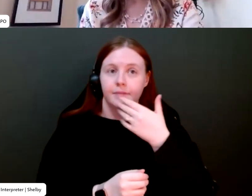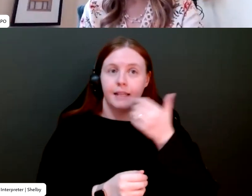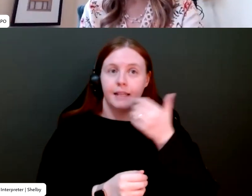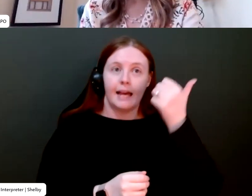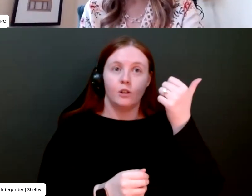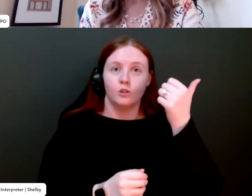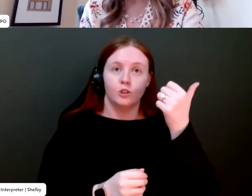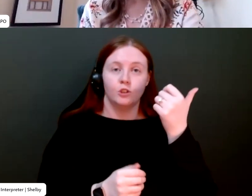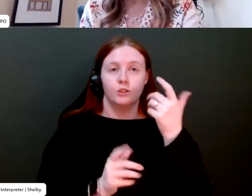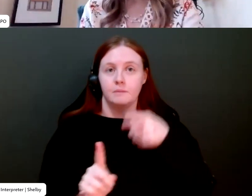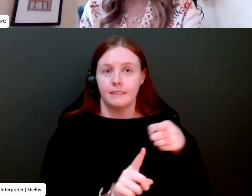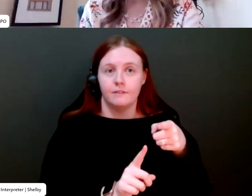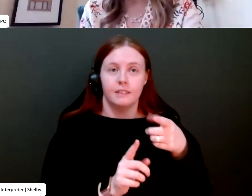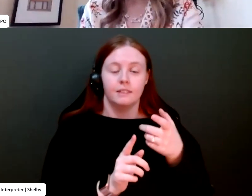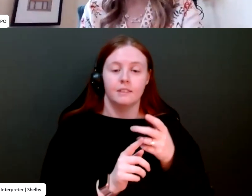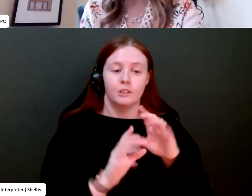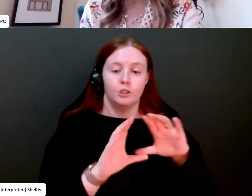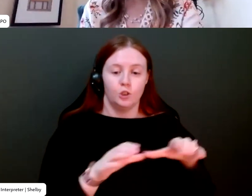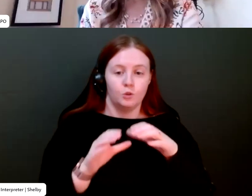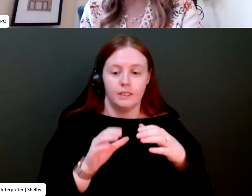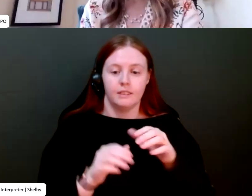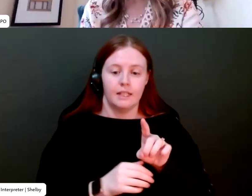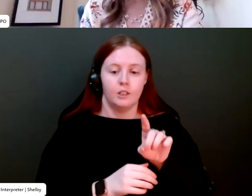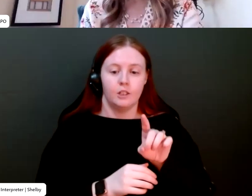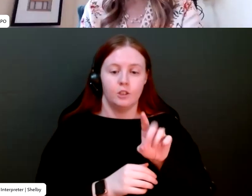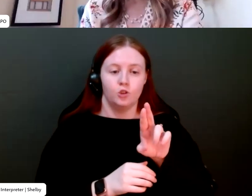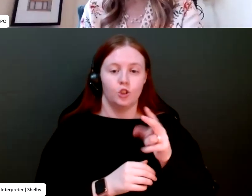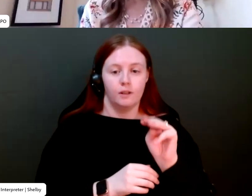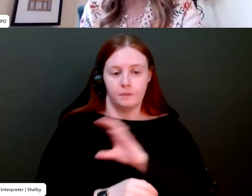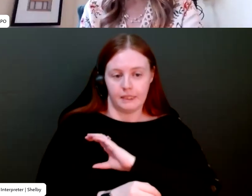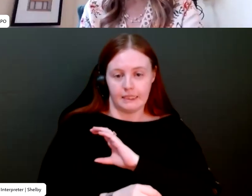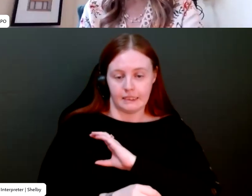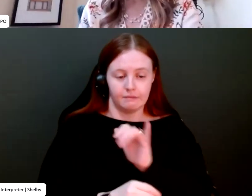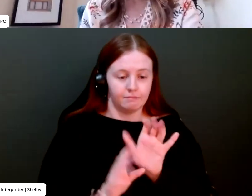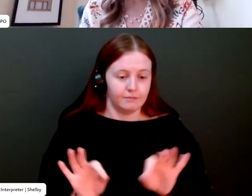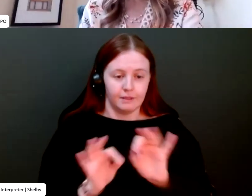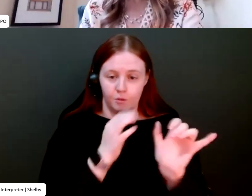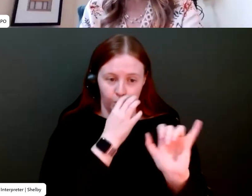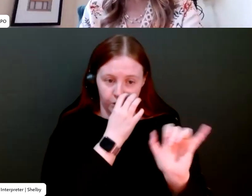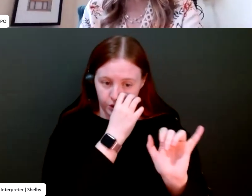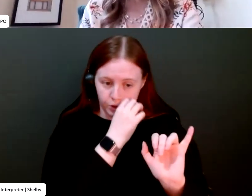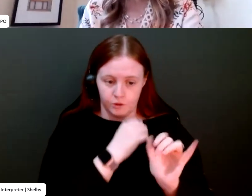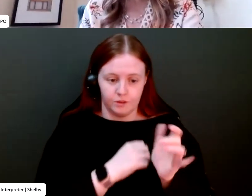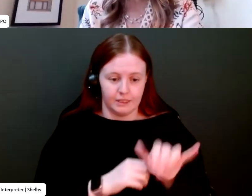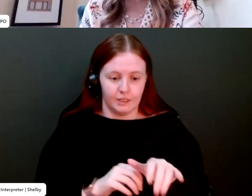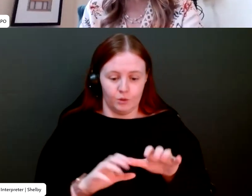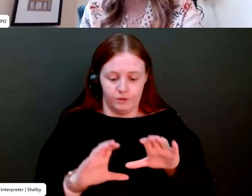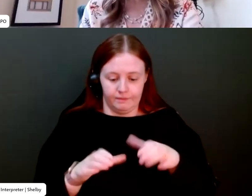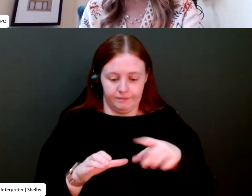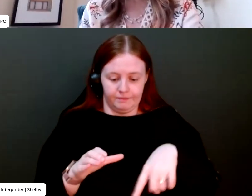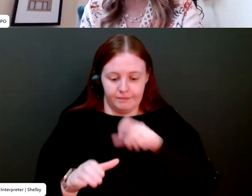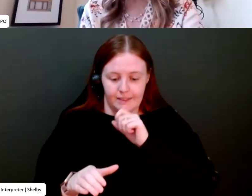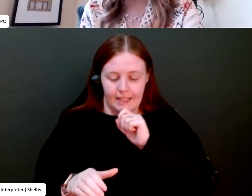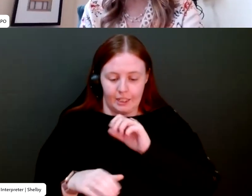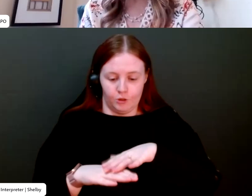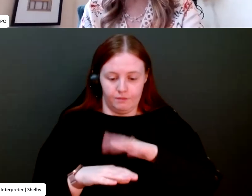like at Durham Regional Police. That is so key going forward, especially because, the demographic of, age 65 and up